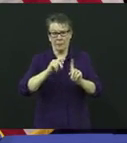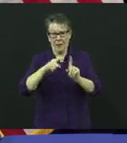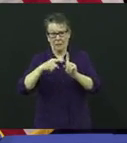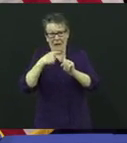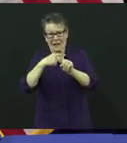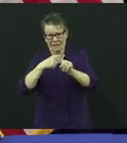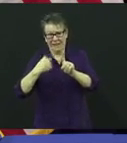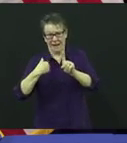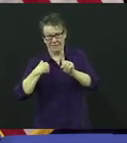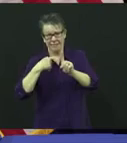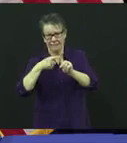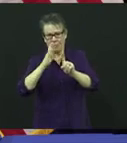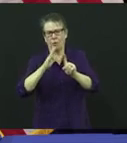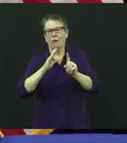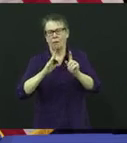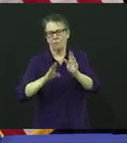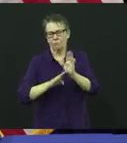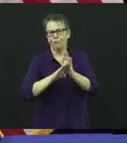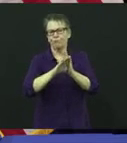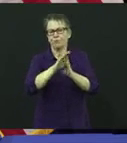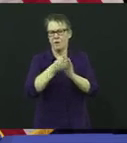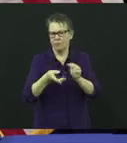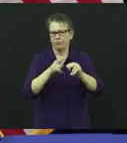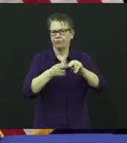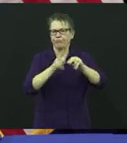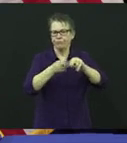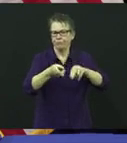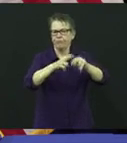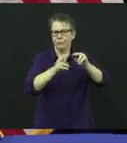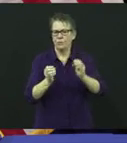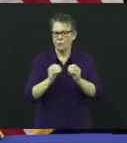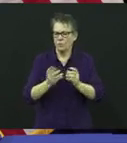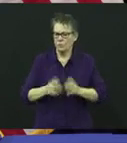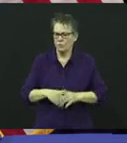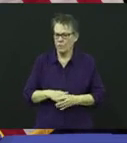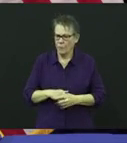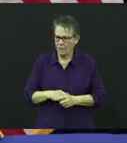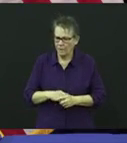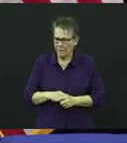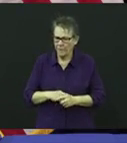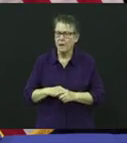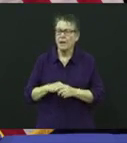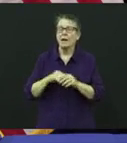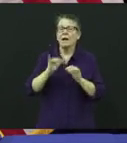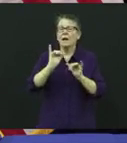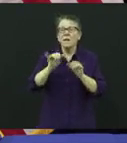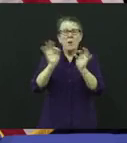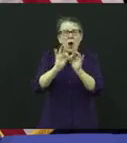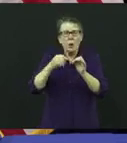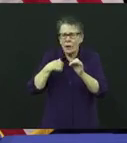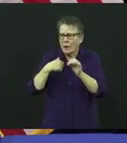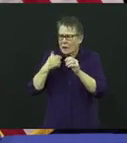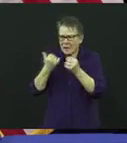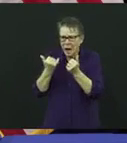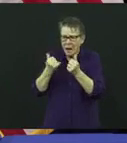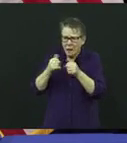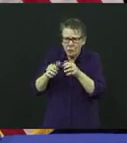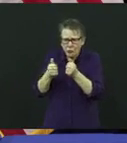we understand the data, the better we will be equipped to deal with that data and get out ahead of this. Before I turn it to